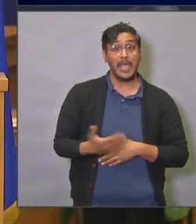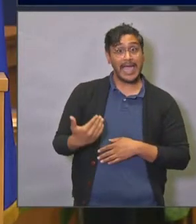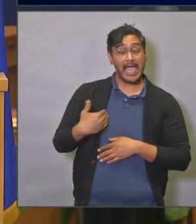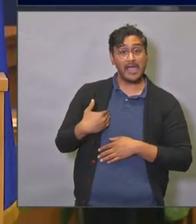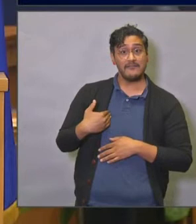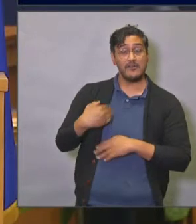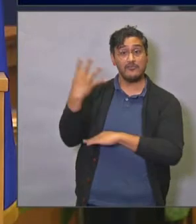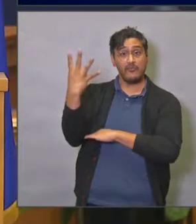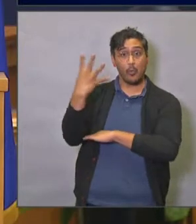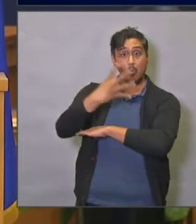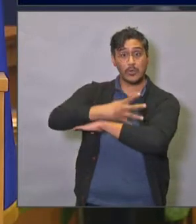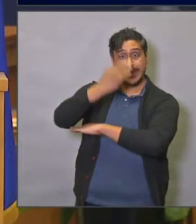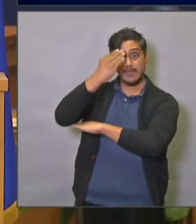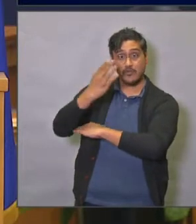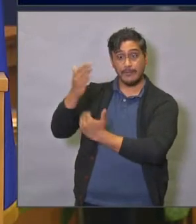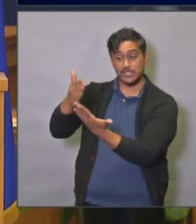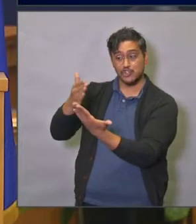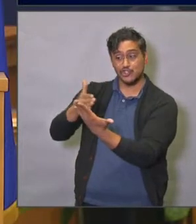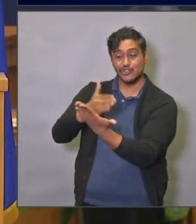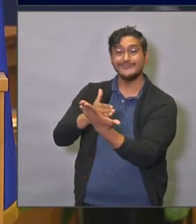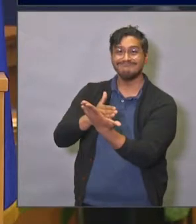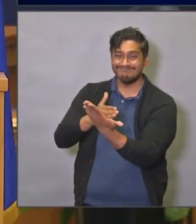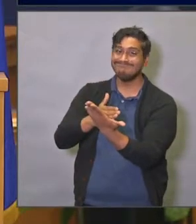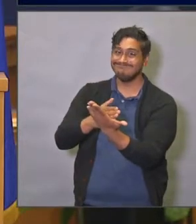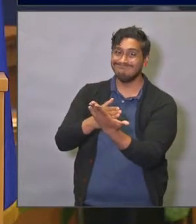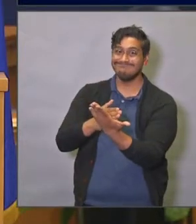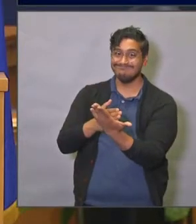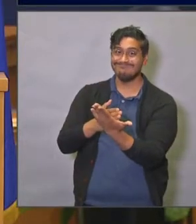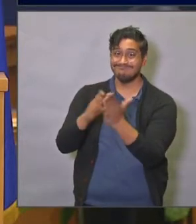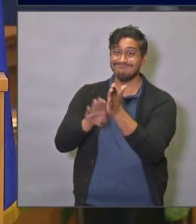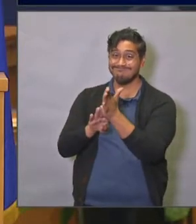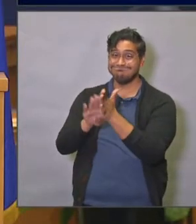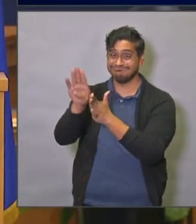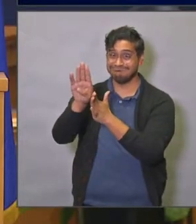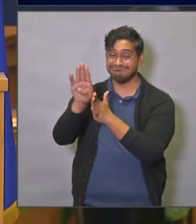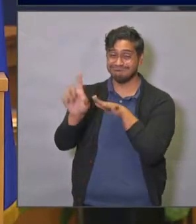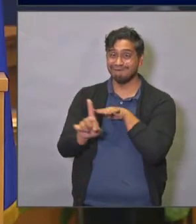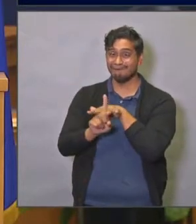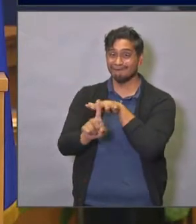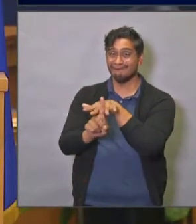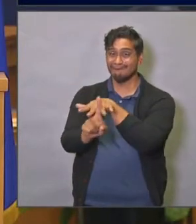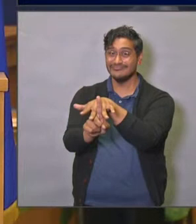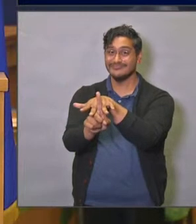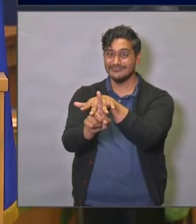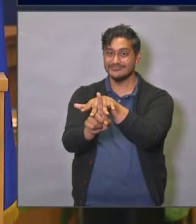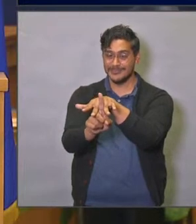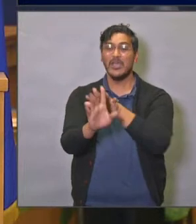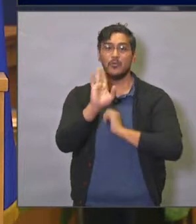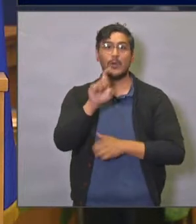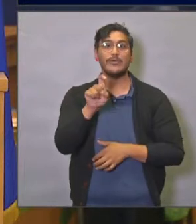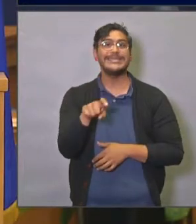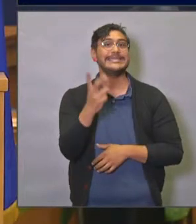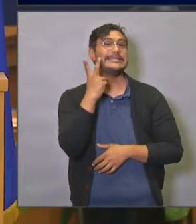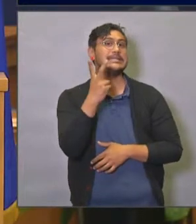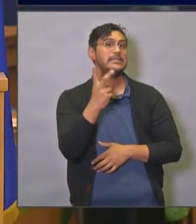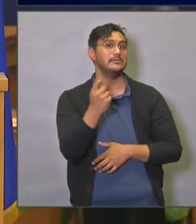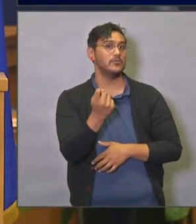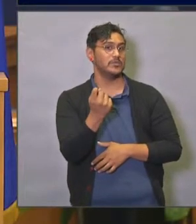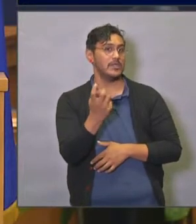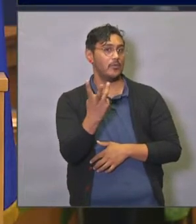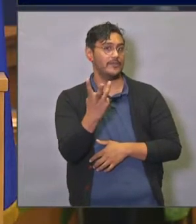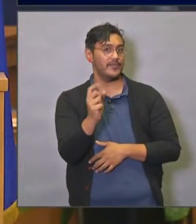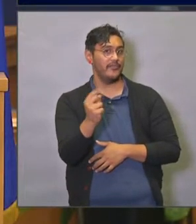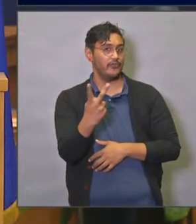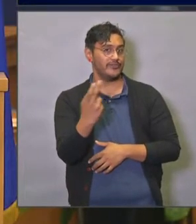last week that showed a significant increase in the number of cases. We'll need to look at Tuesday, Wednesday, Thursday, and Friday's case